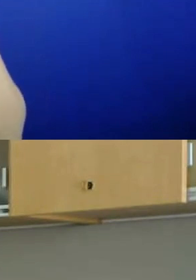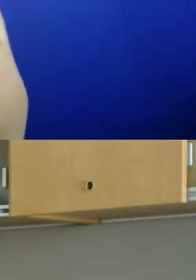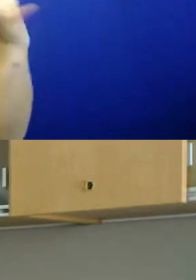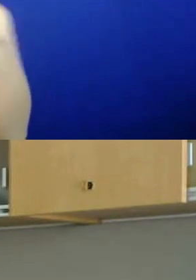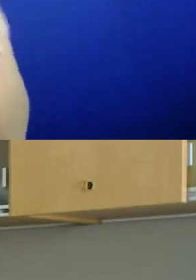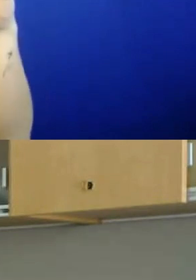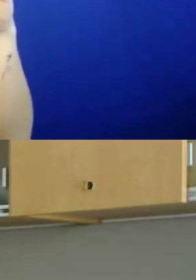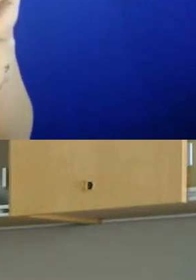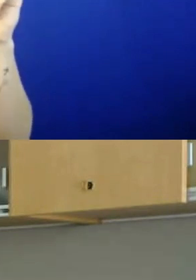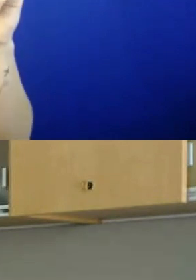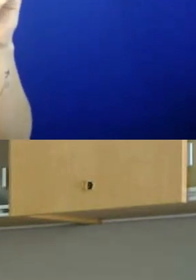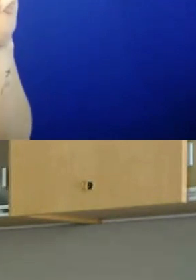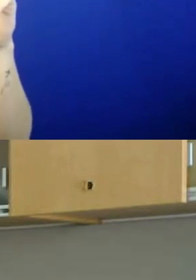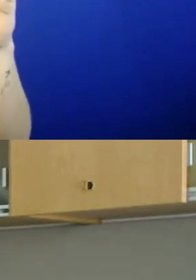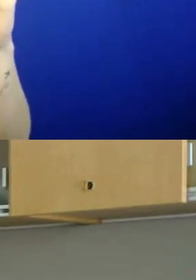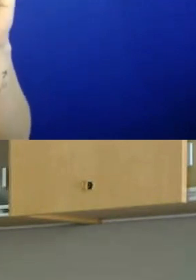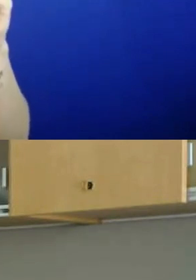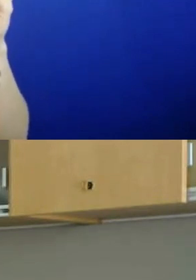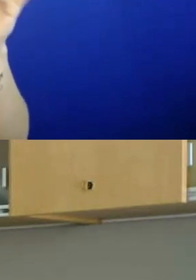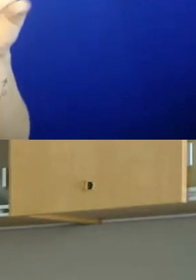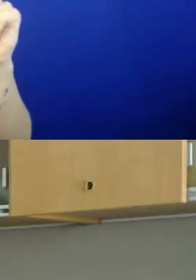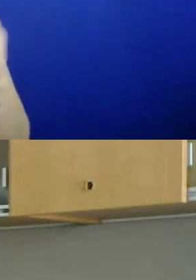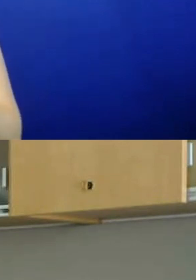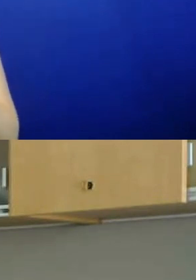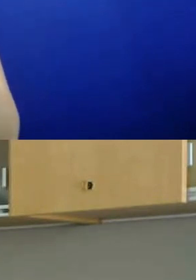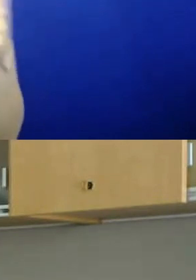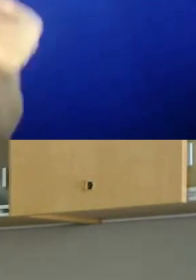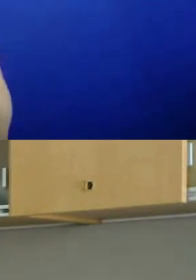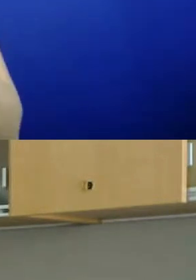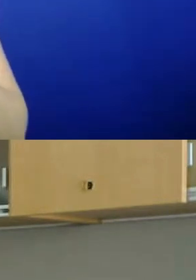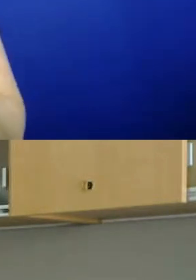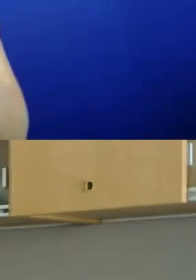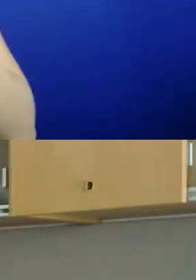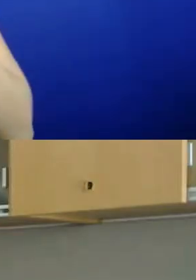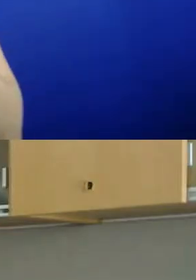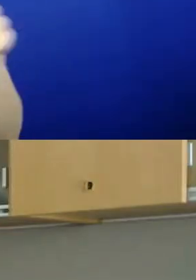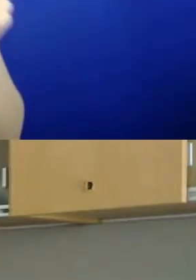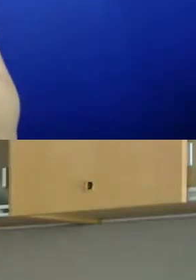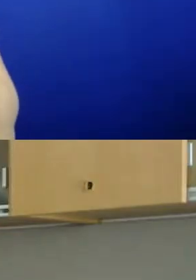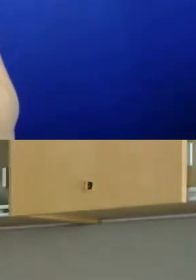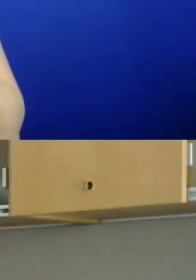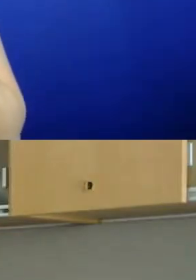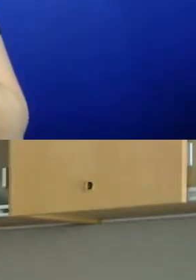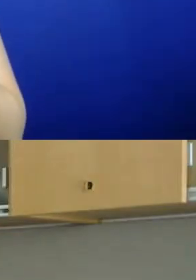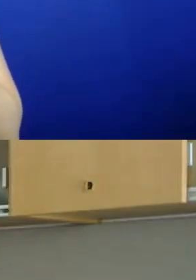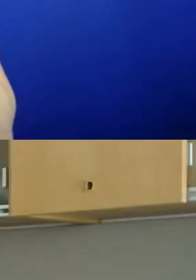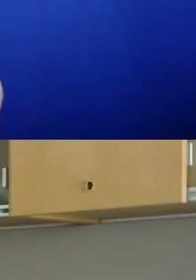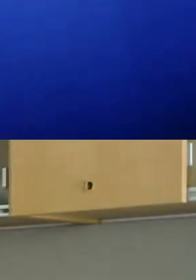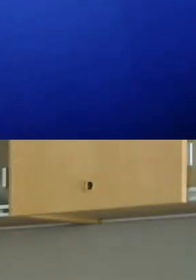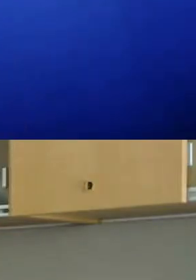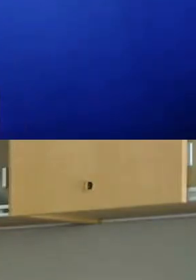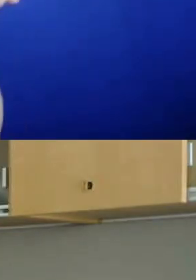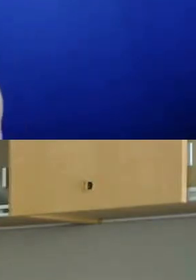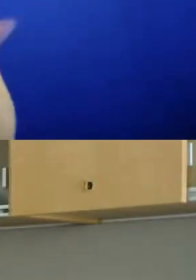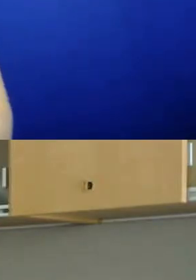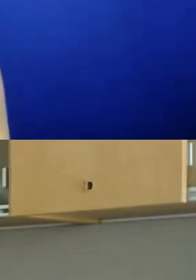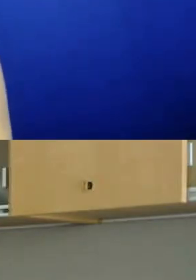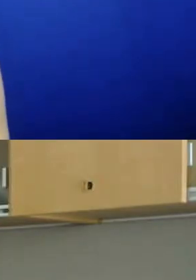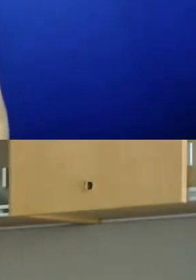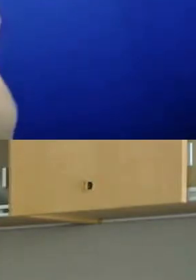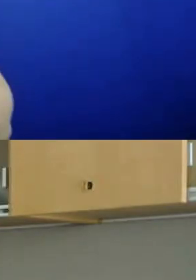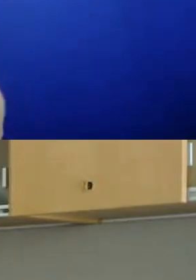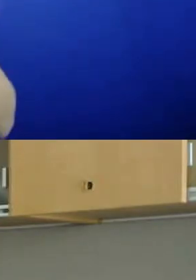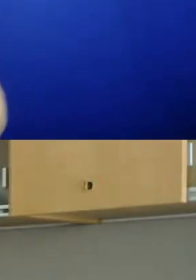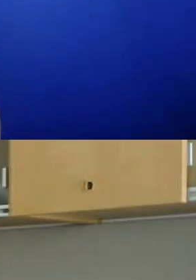and harmful chemicals from smoking marijuana, just like Yes. smoking dried tobacco. Correct. Correct. Yes,